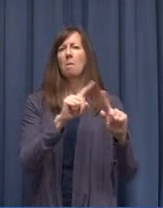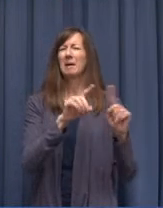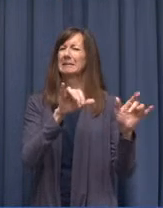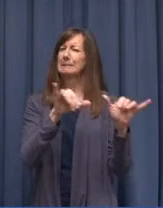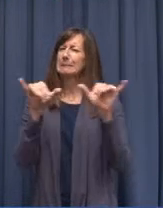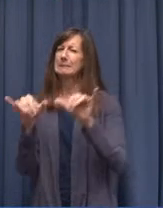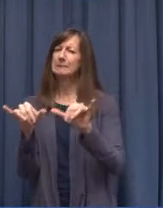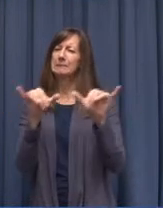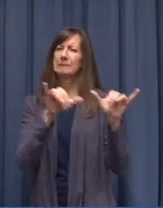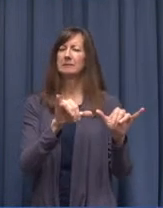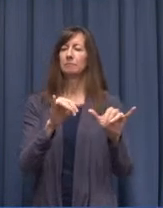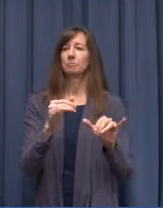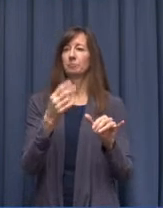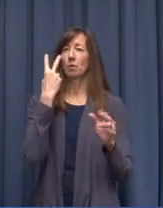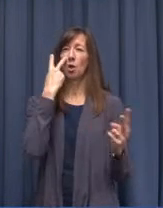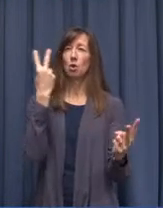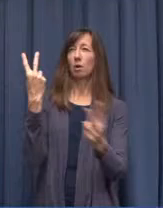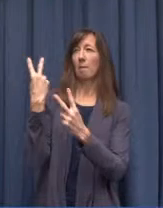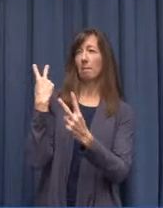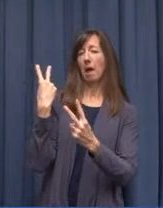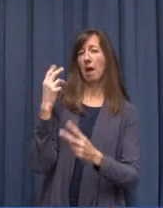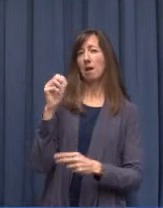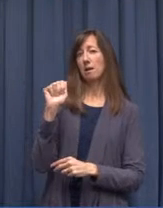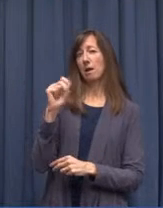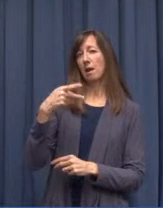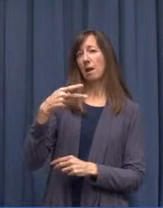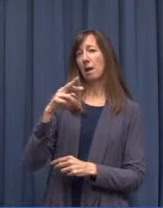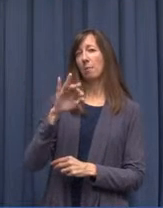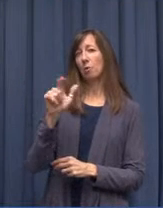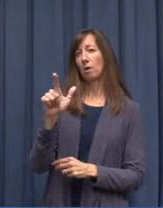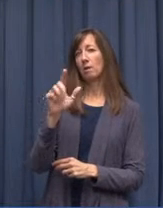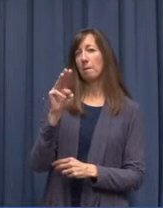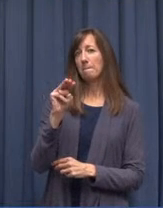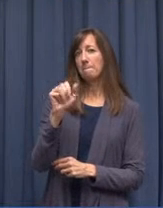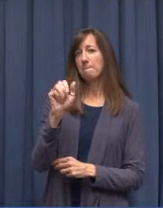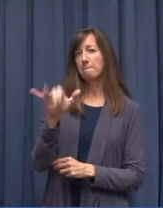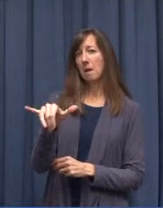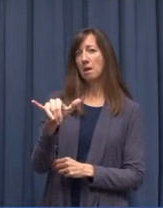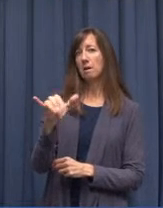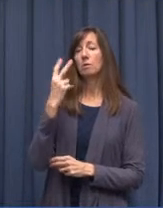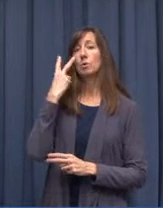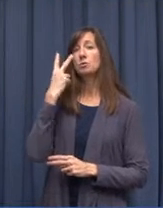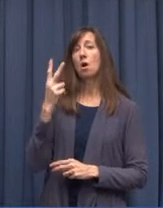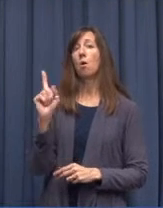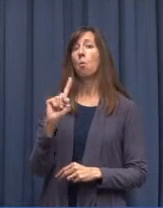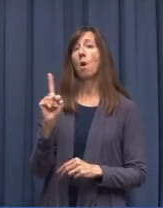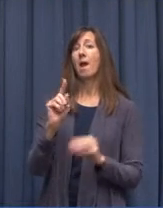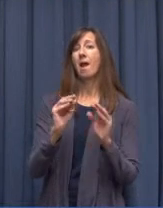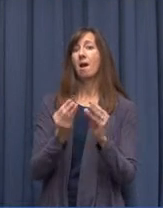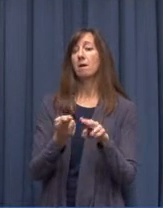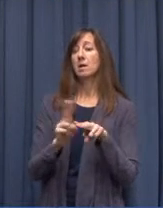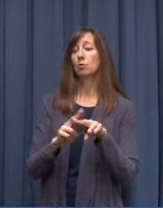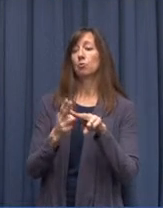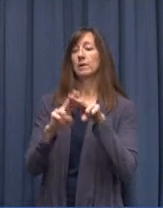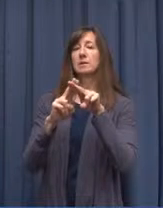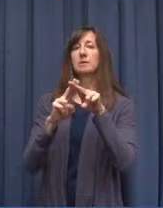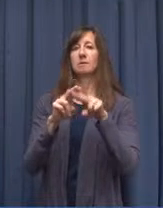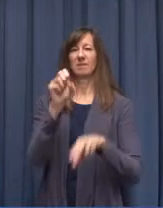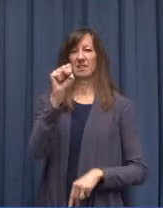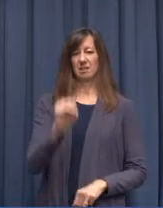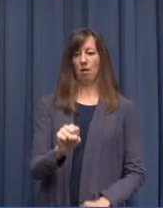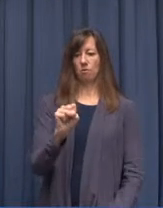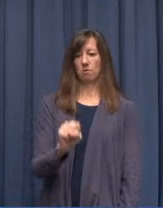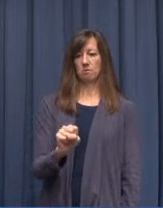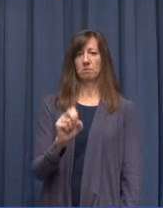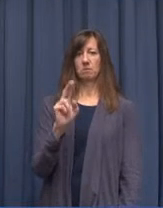March and April in the county, we started to see our numbers first tick up in the southern part of the county. Still a little bit unclear